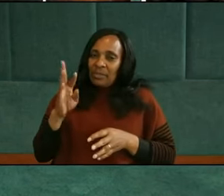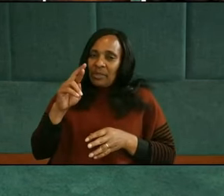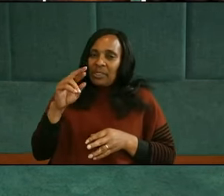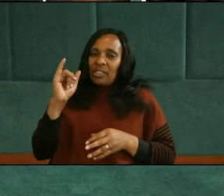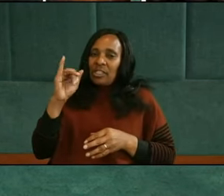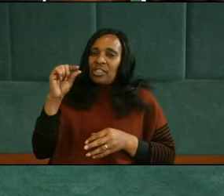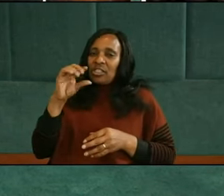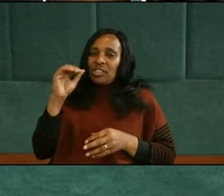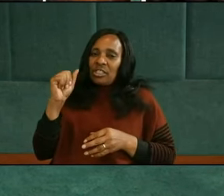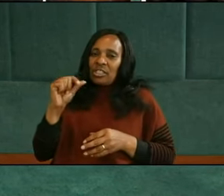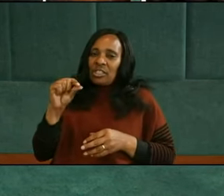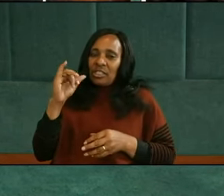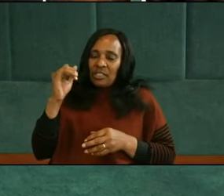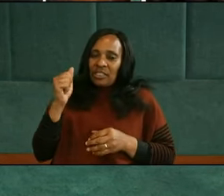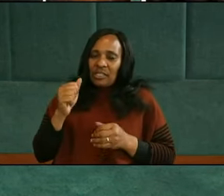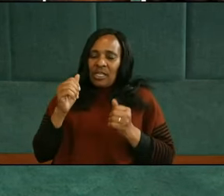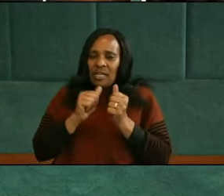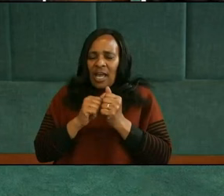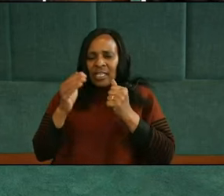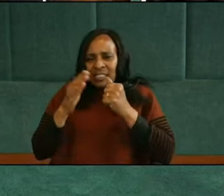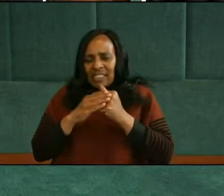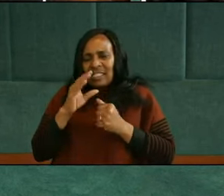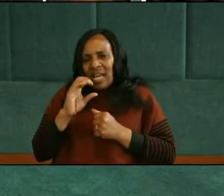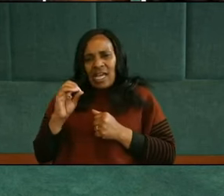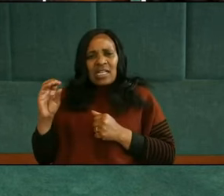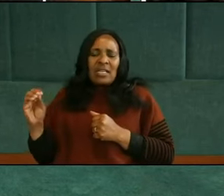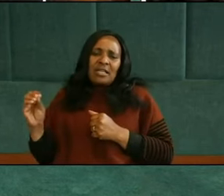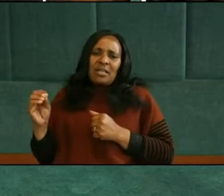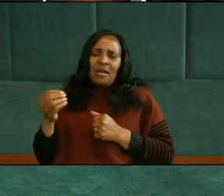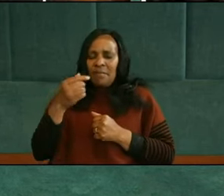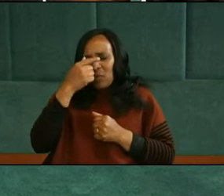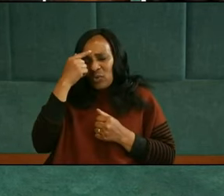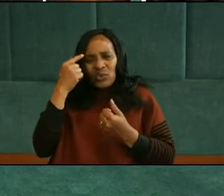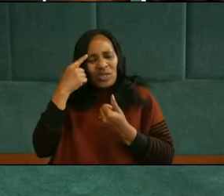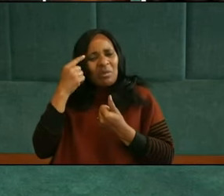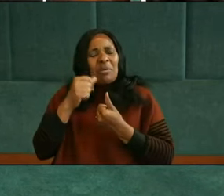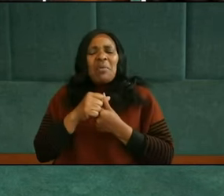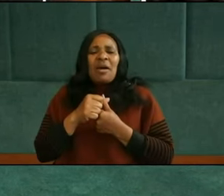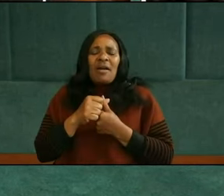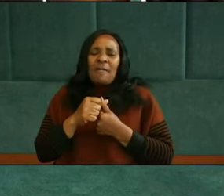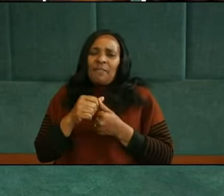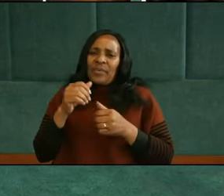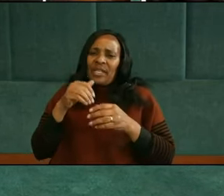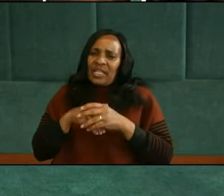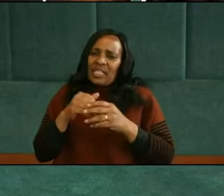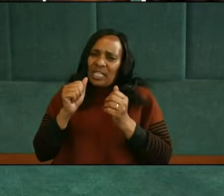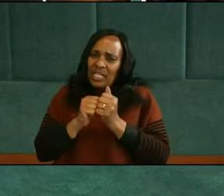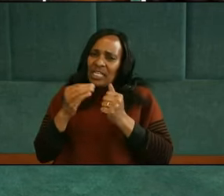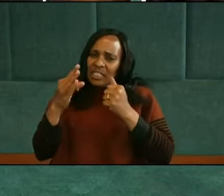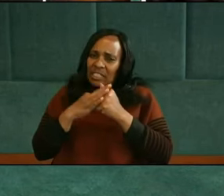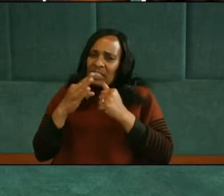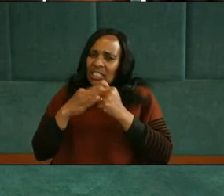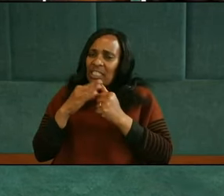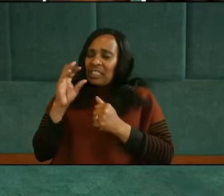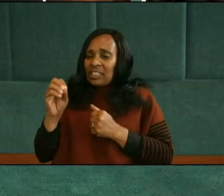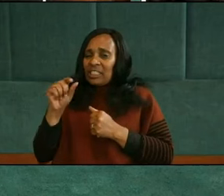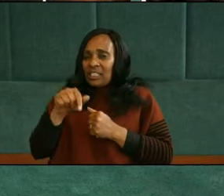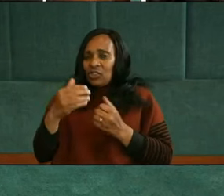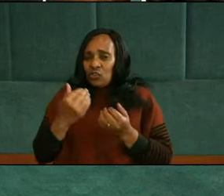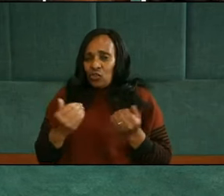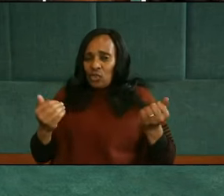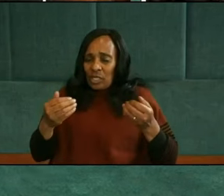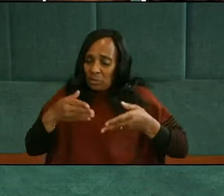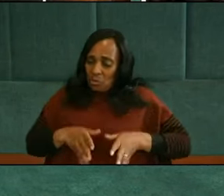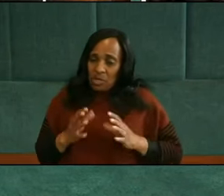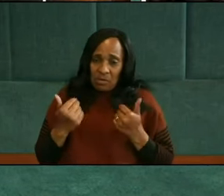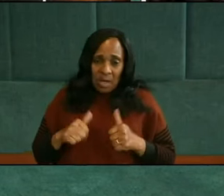say 1900. Because you realize that in 1880, these children were not